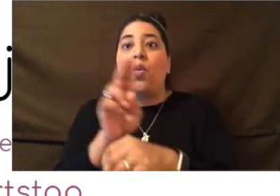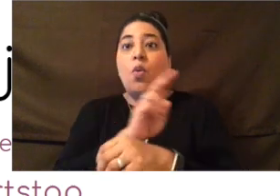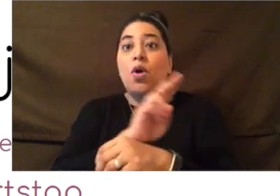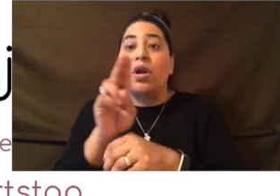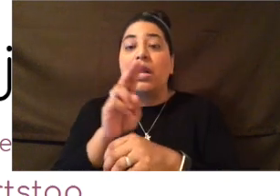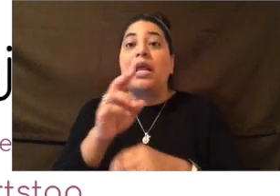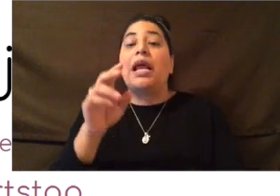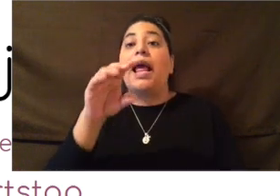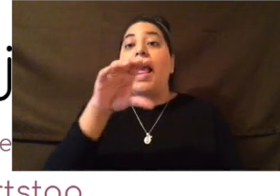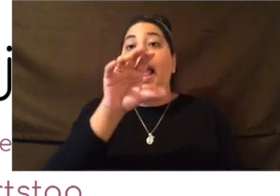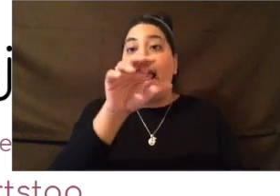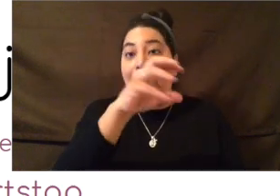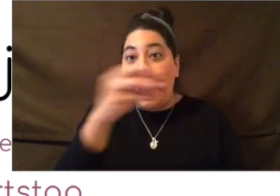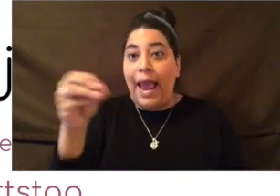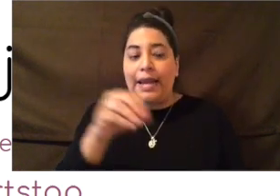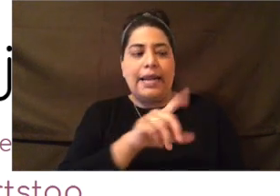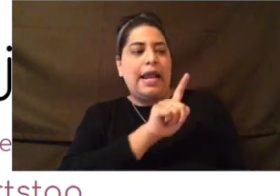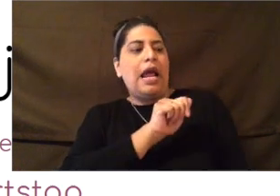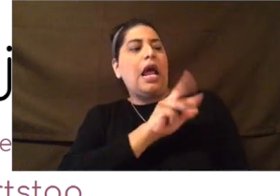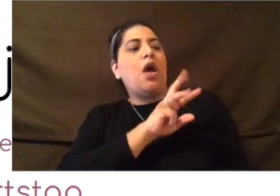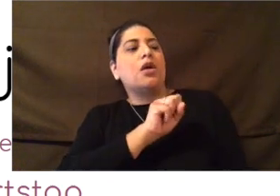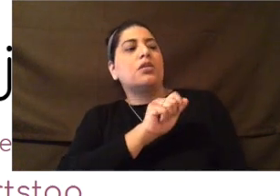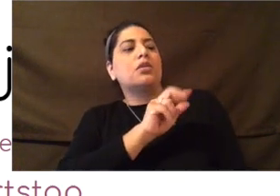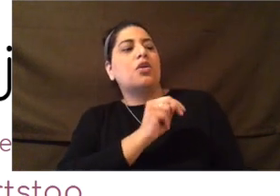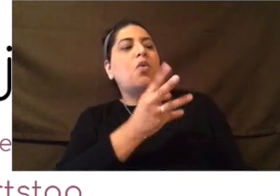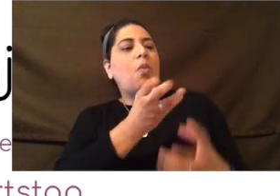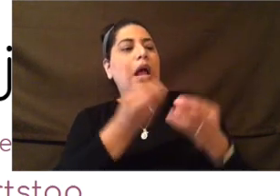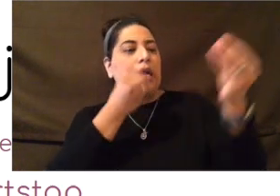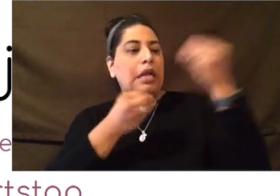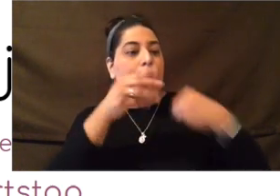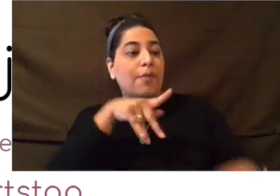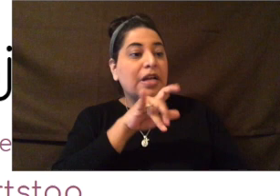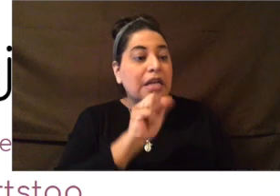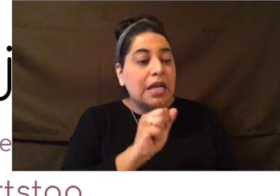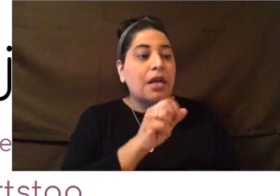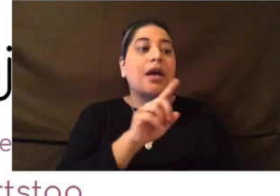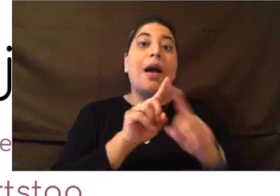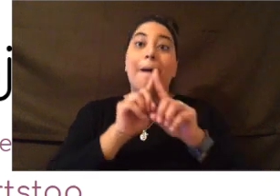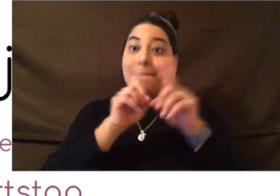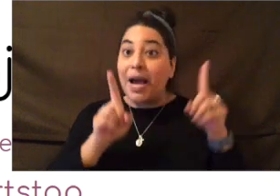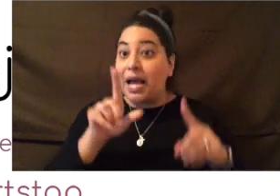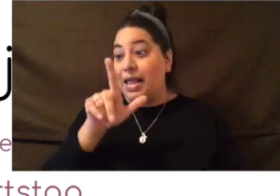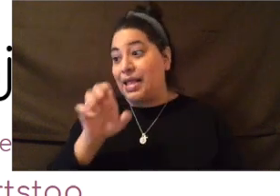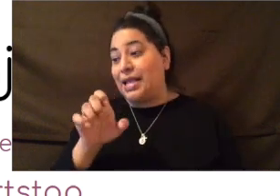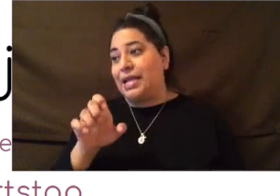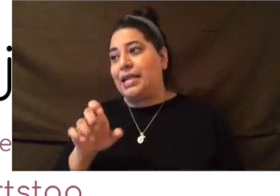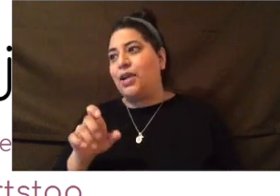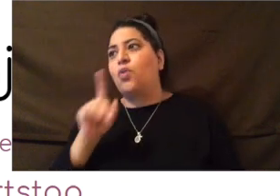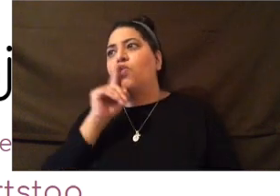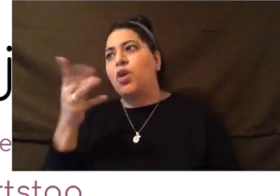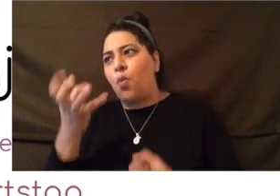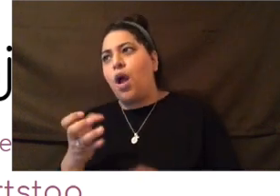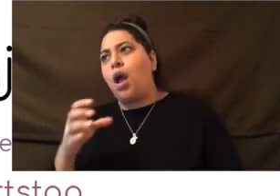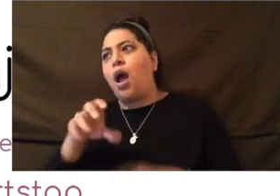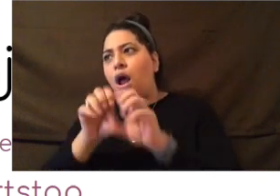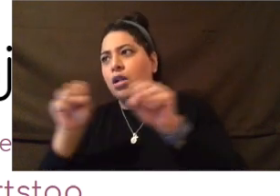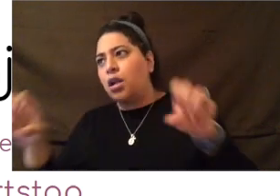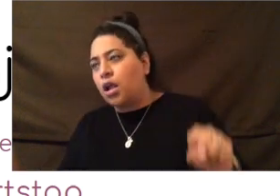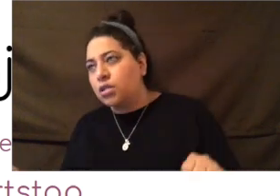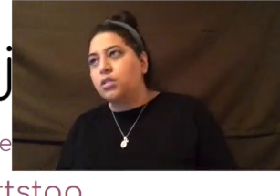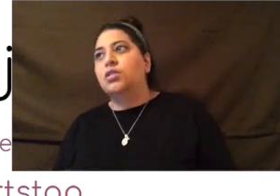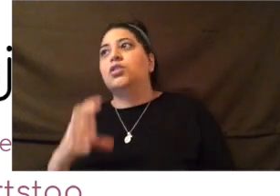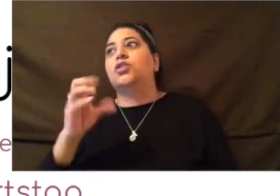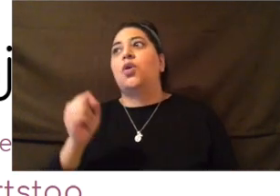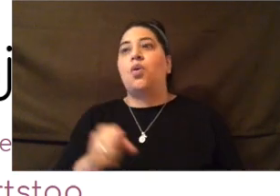them with the word and. Lawson wanted to eat pizza, but Lee insisted they eat